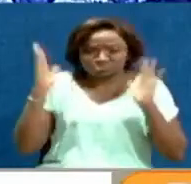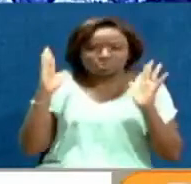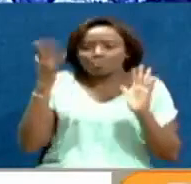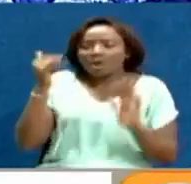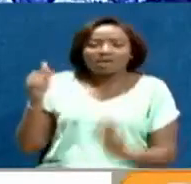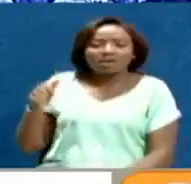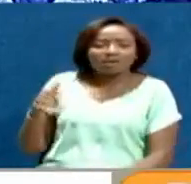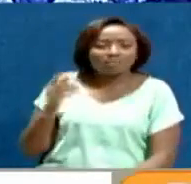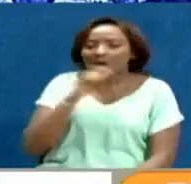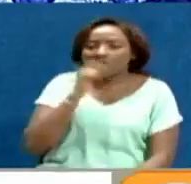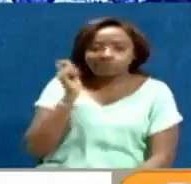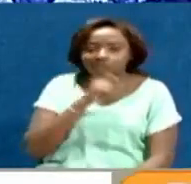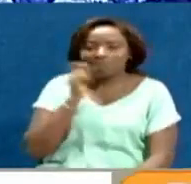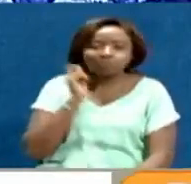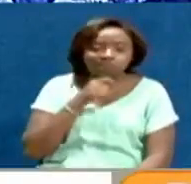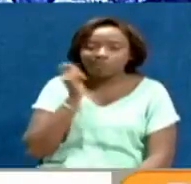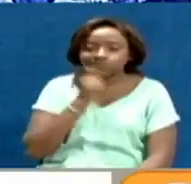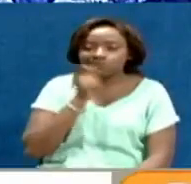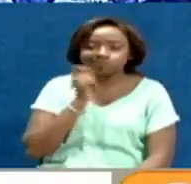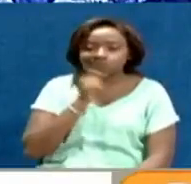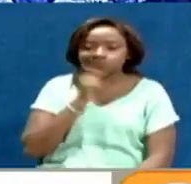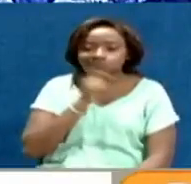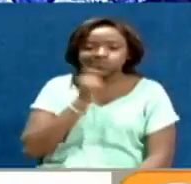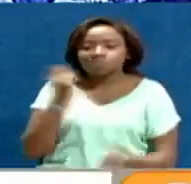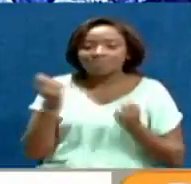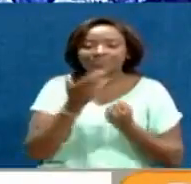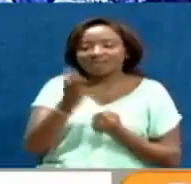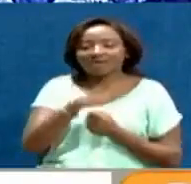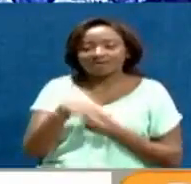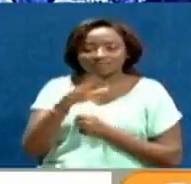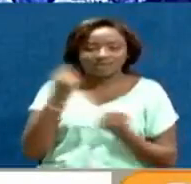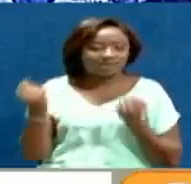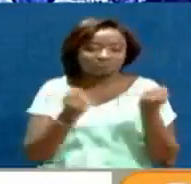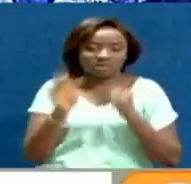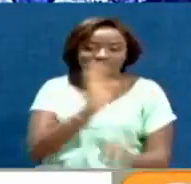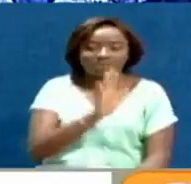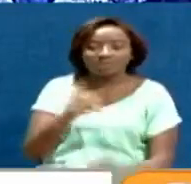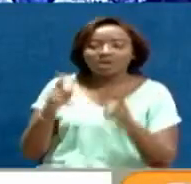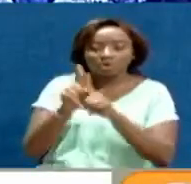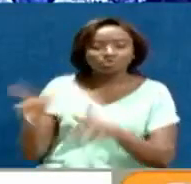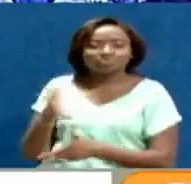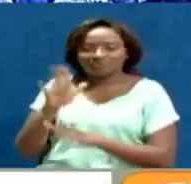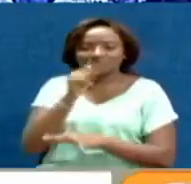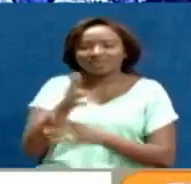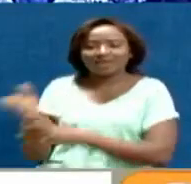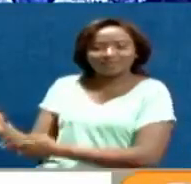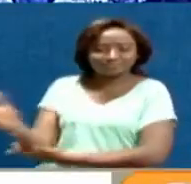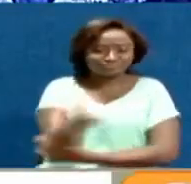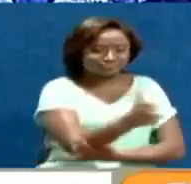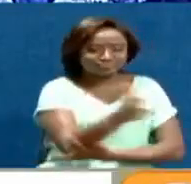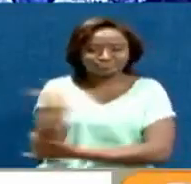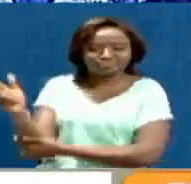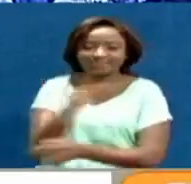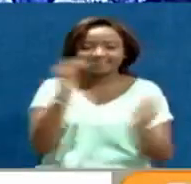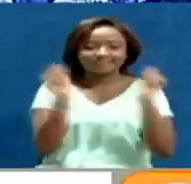khat, also known as miraa, in his car outside the Nyari police post. The officer also fired 10 rounds of ammunition during the